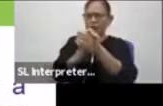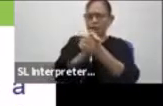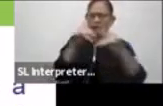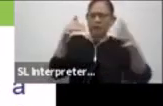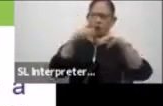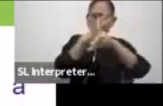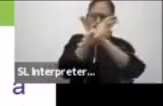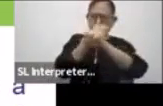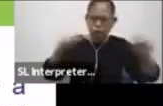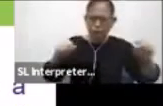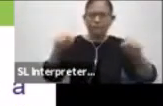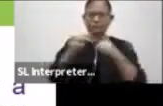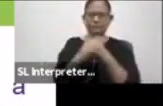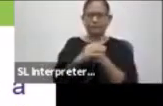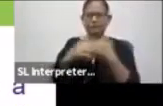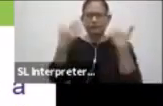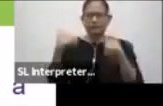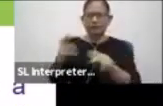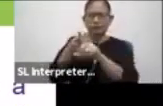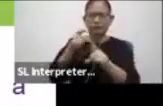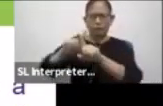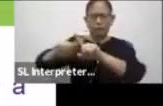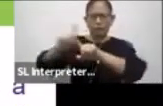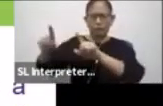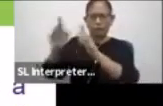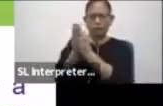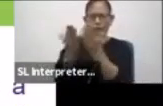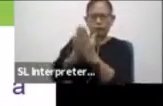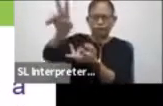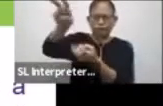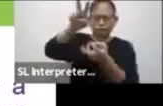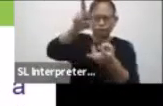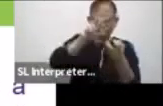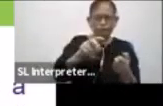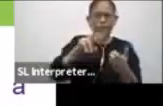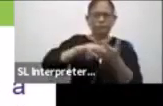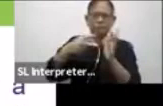It has been taken from various literature. So marital rape is any unwanted sexual